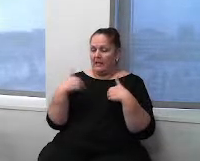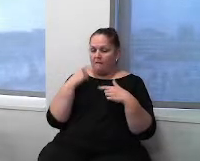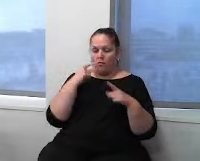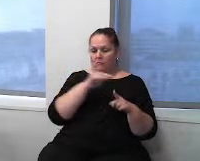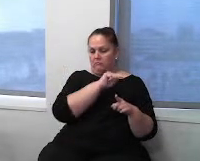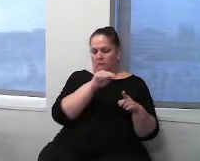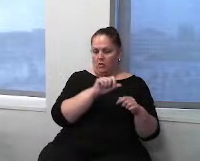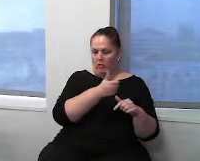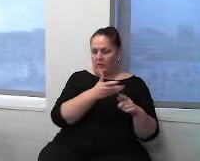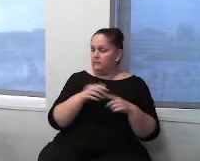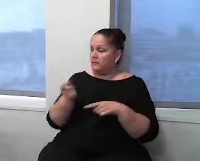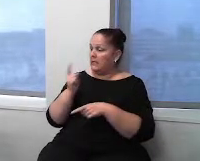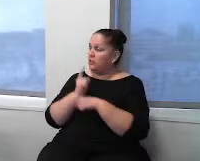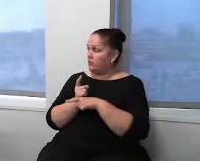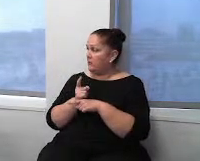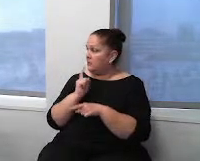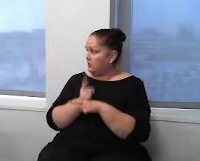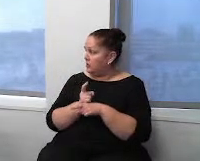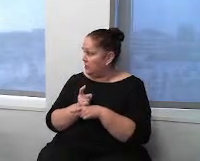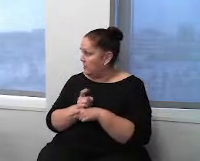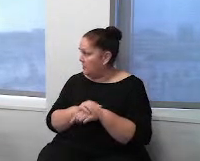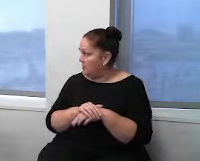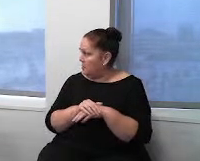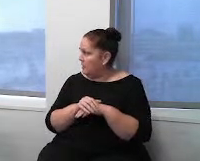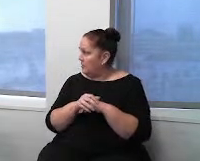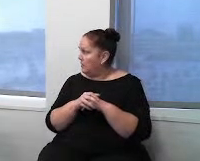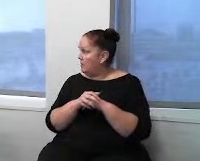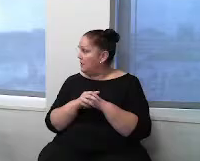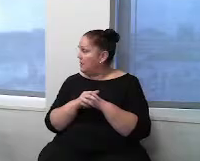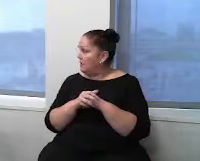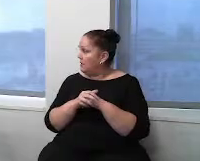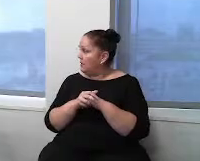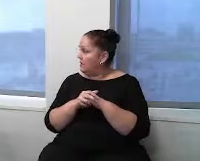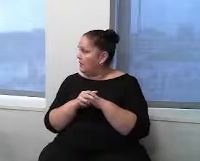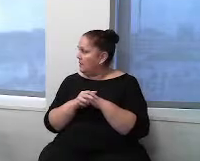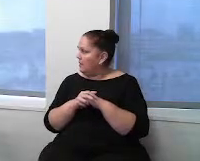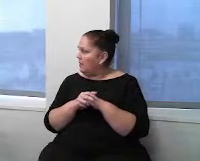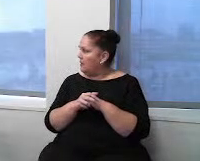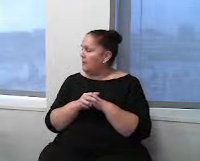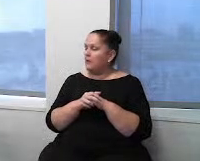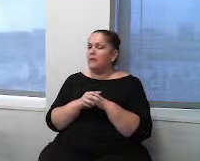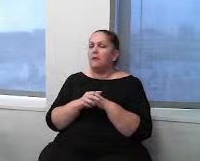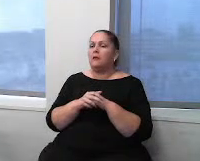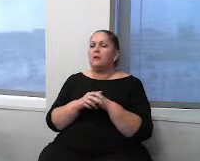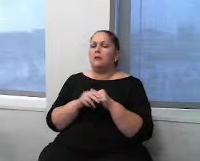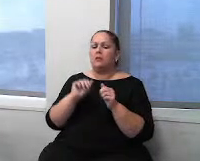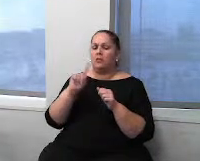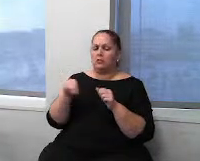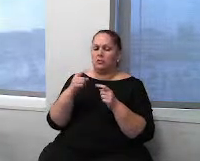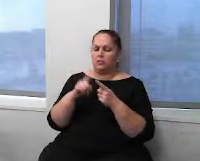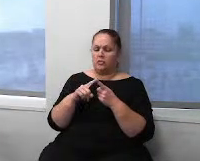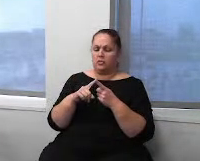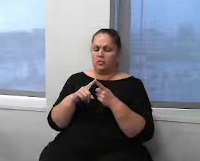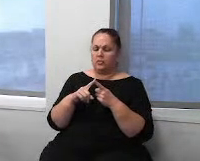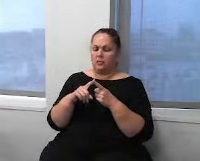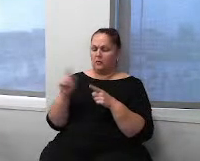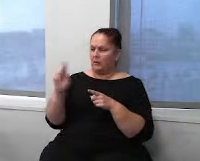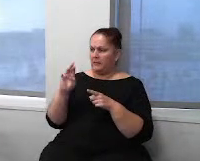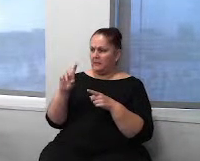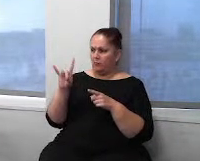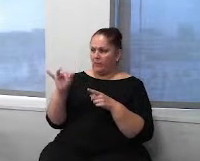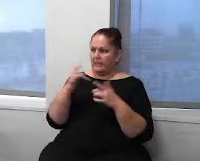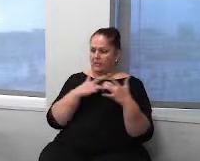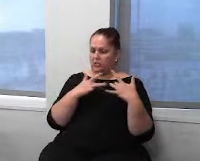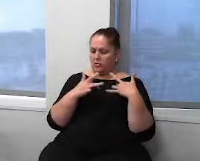that you do have for other things? That is correct. The situation? That is correct. Okay. Criticality drives, driven that decision. All right, and just to